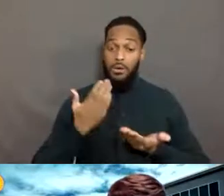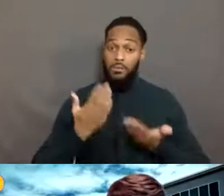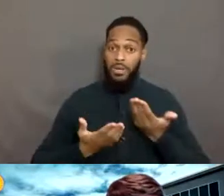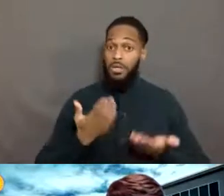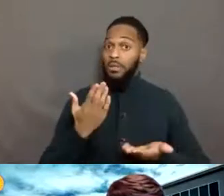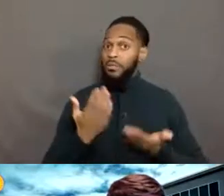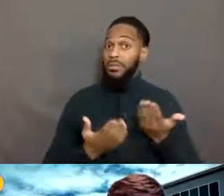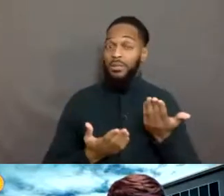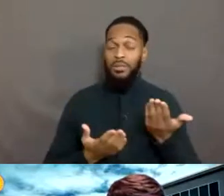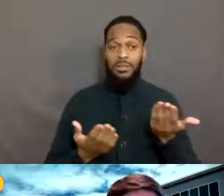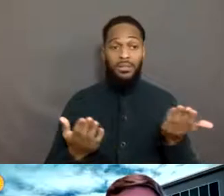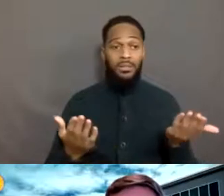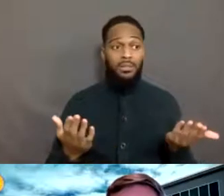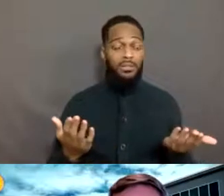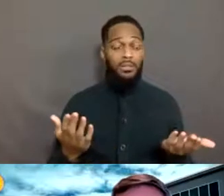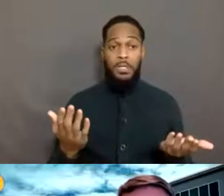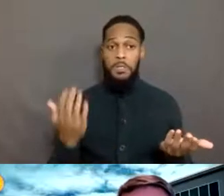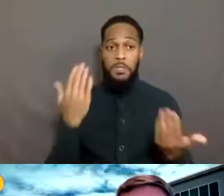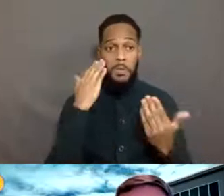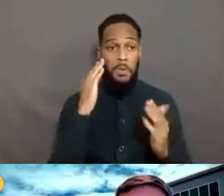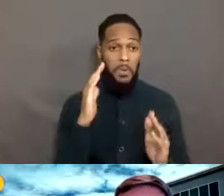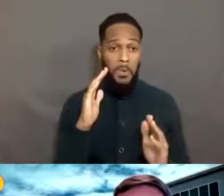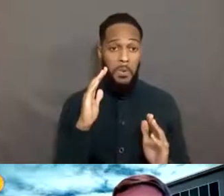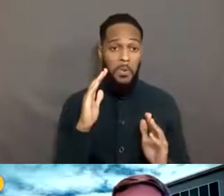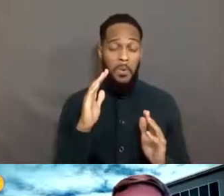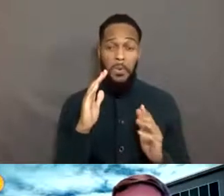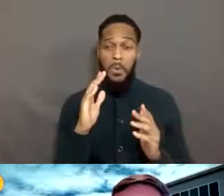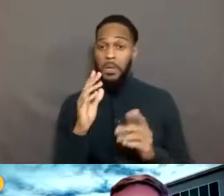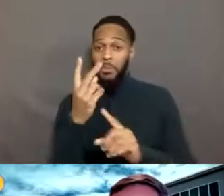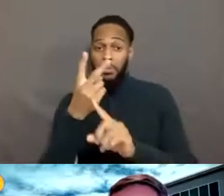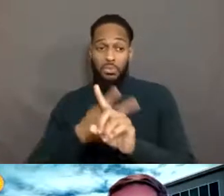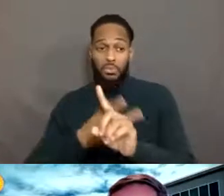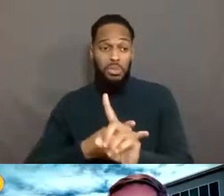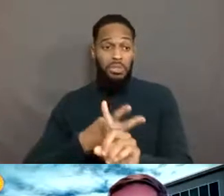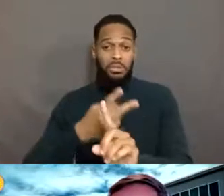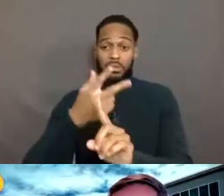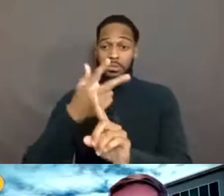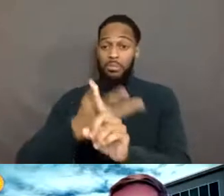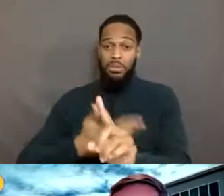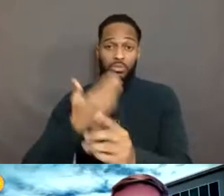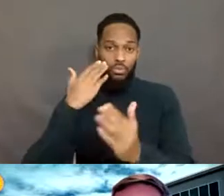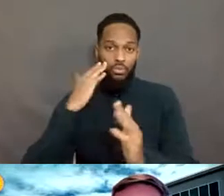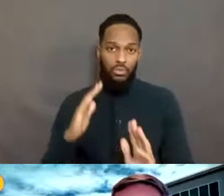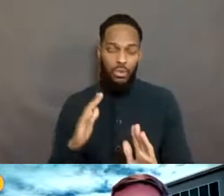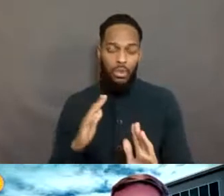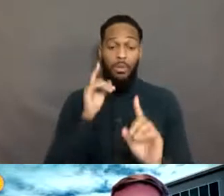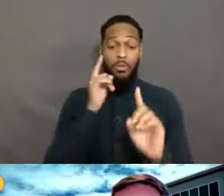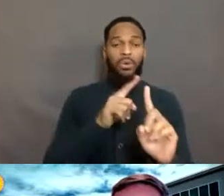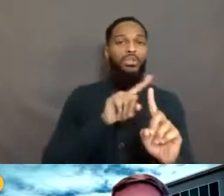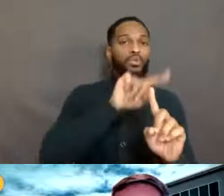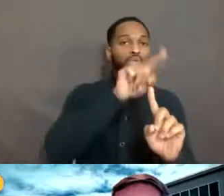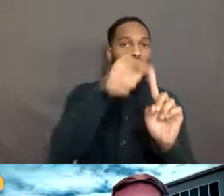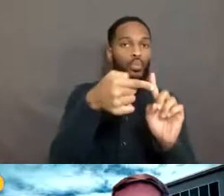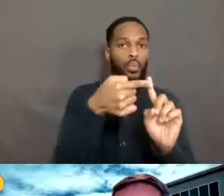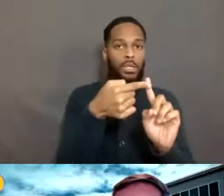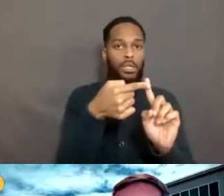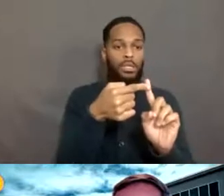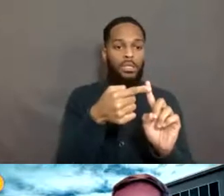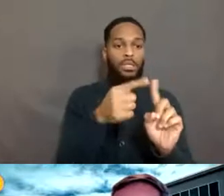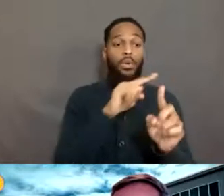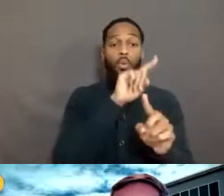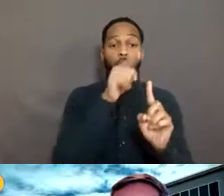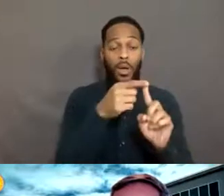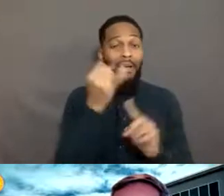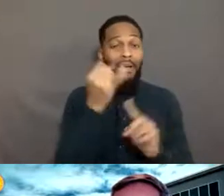tomorrow? The question is the when. And the when is determined when and if we can meet the state standard for